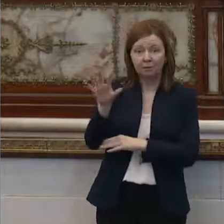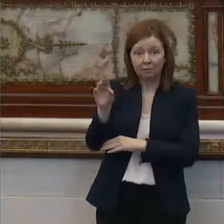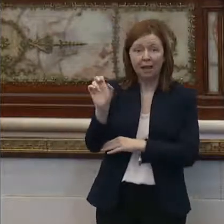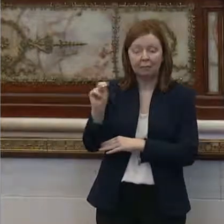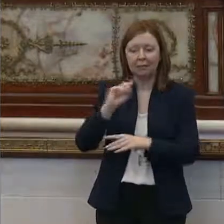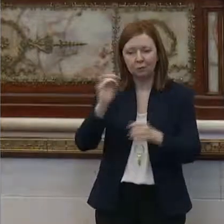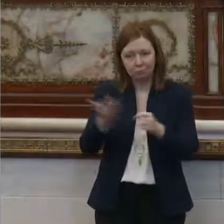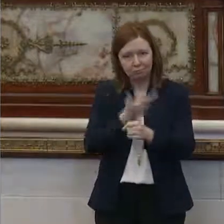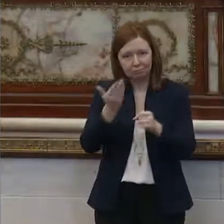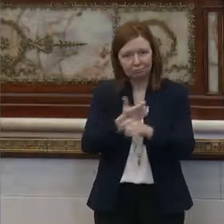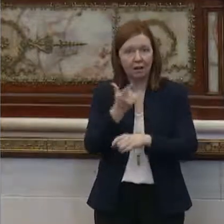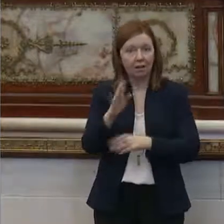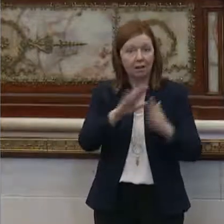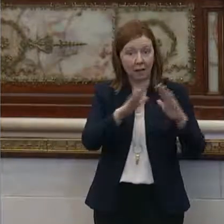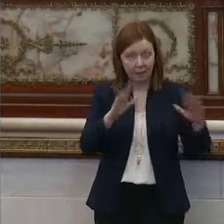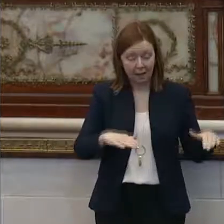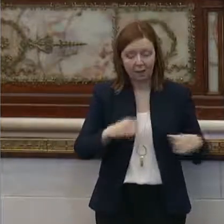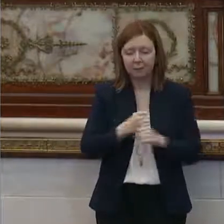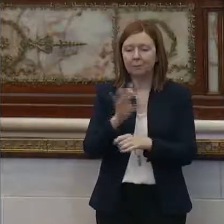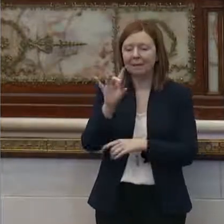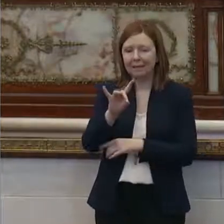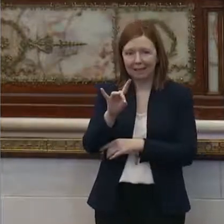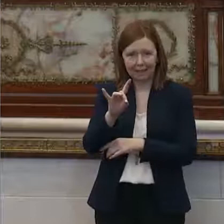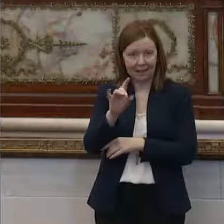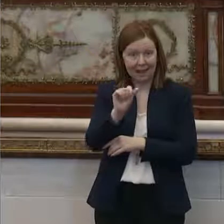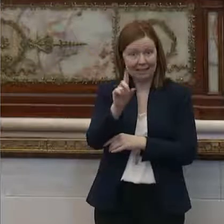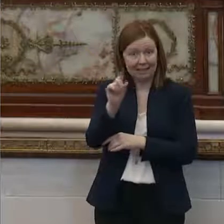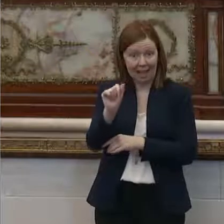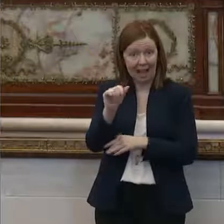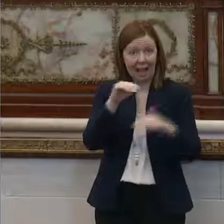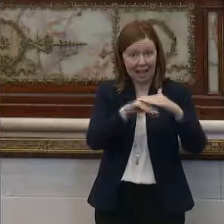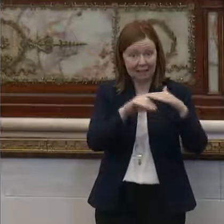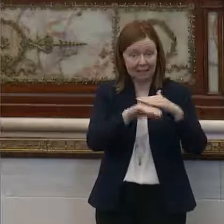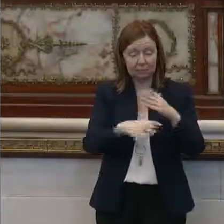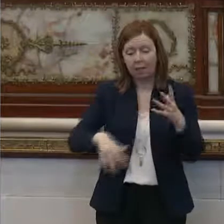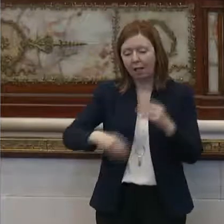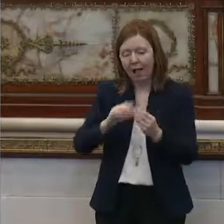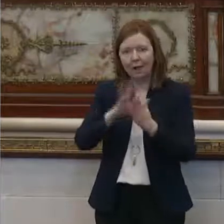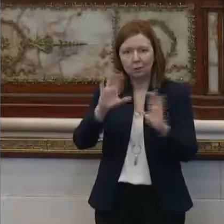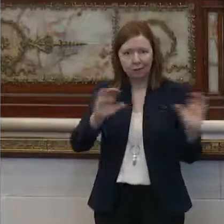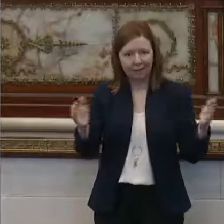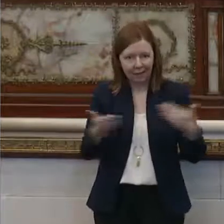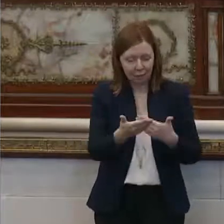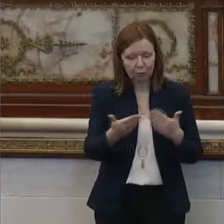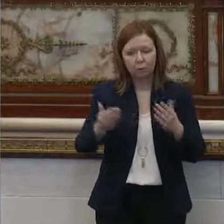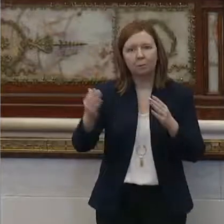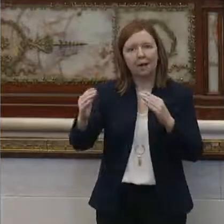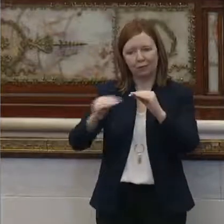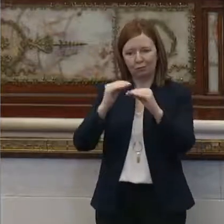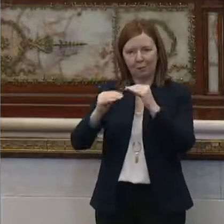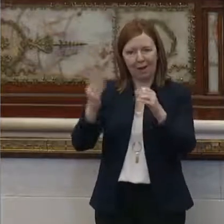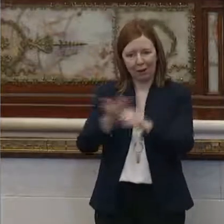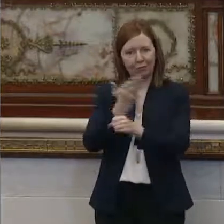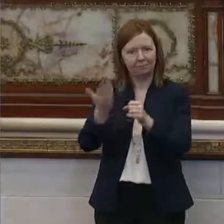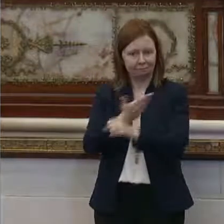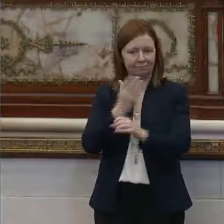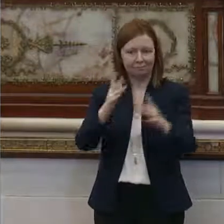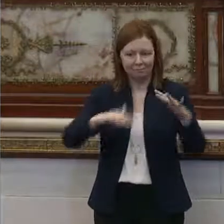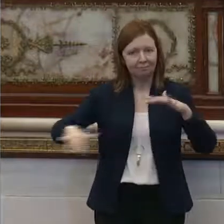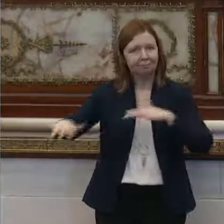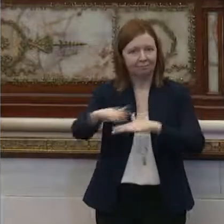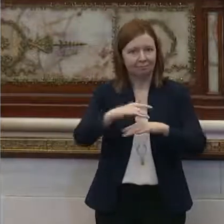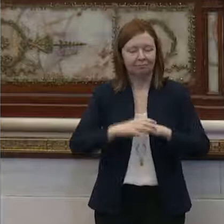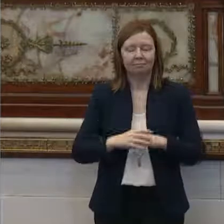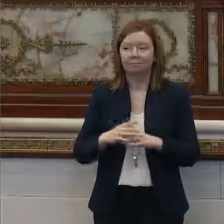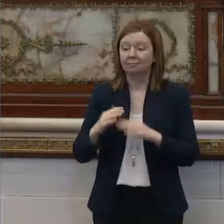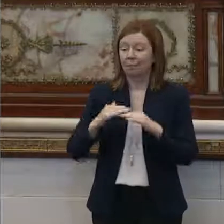the clubhouse, make ADA accessible, add a student classroom, and repair the golf course. In a little over